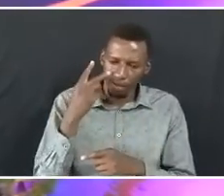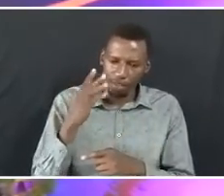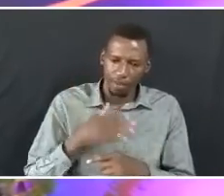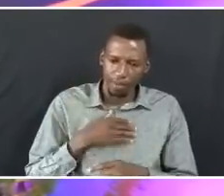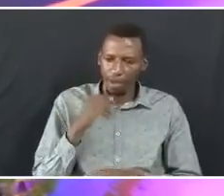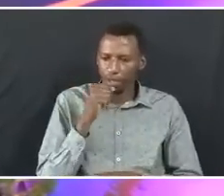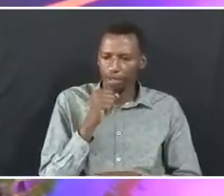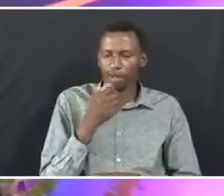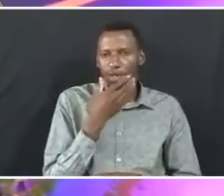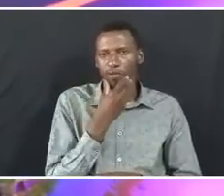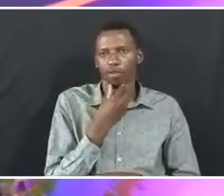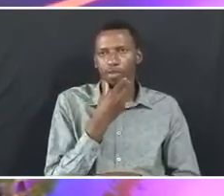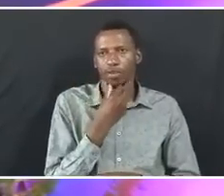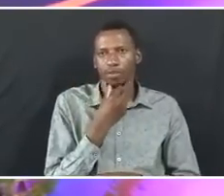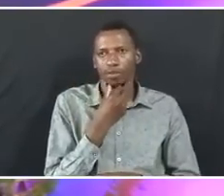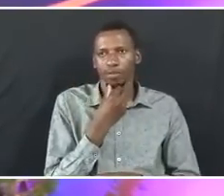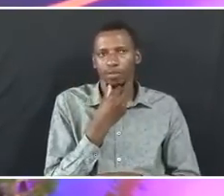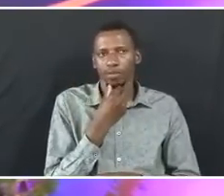But the wars